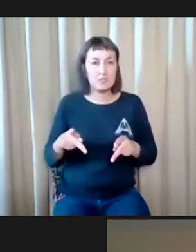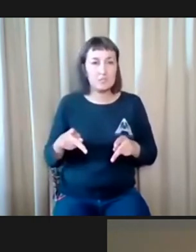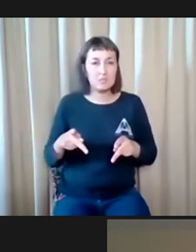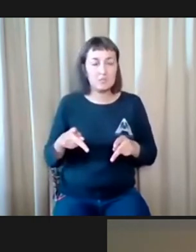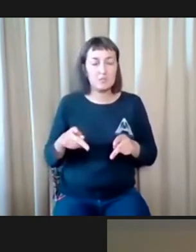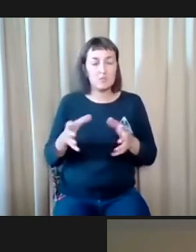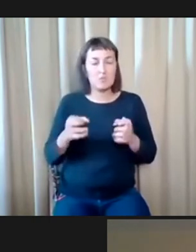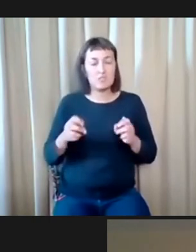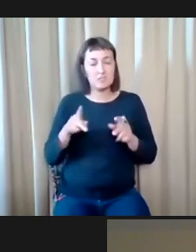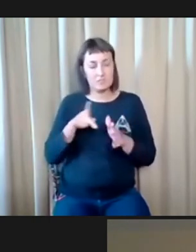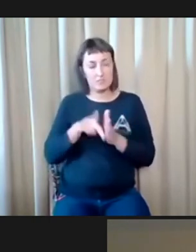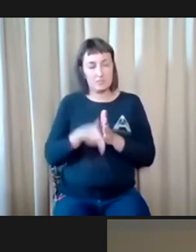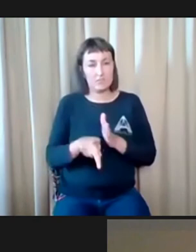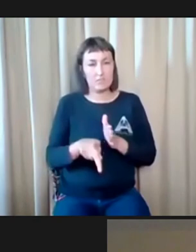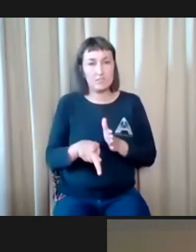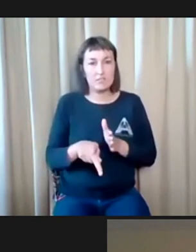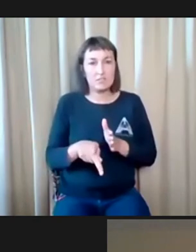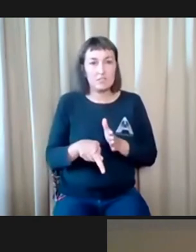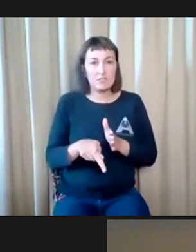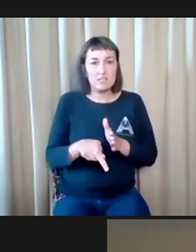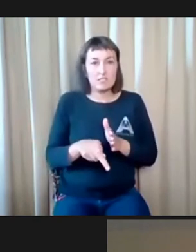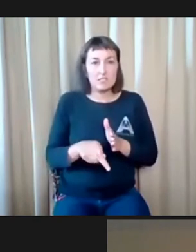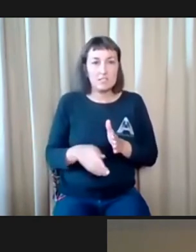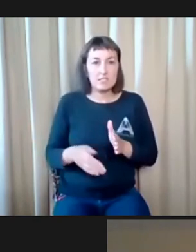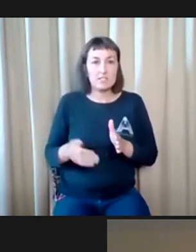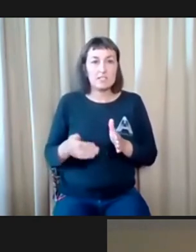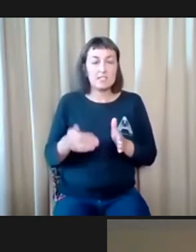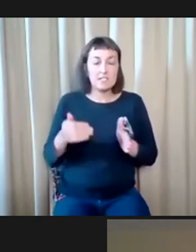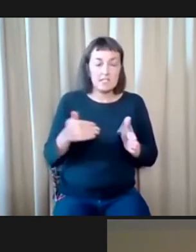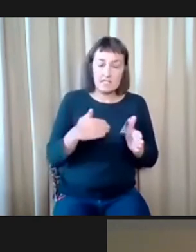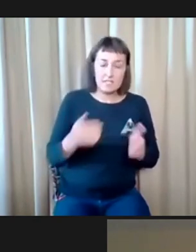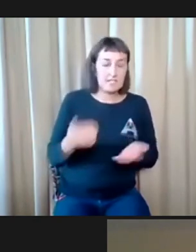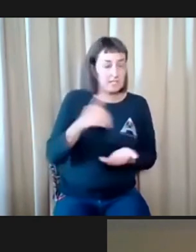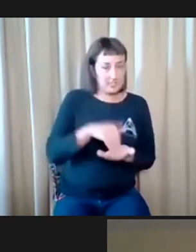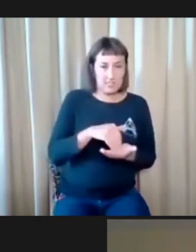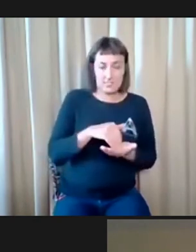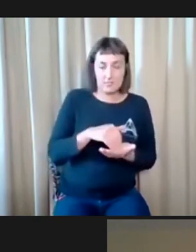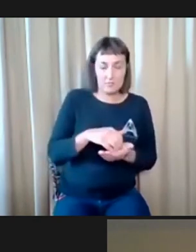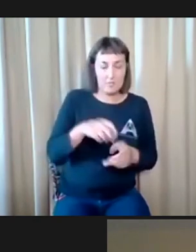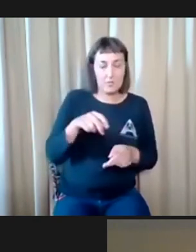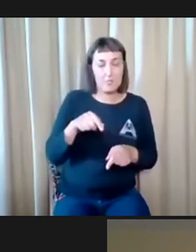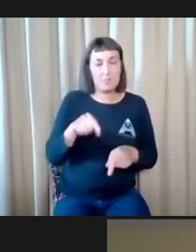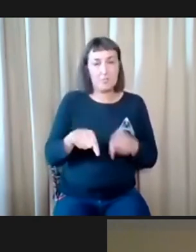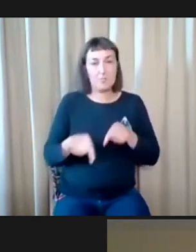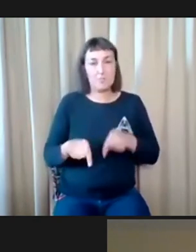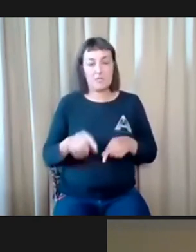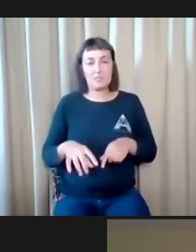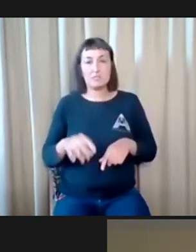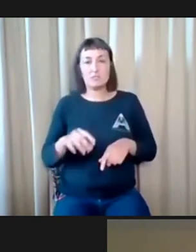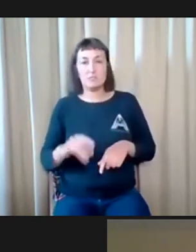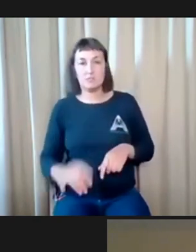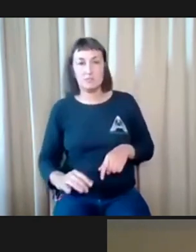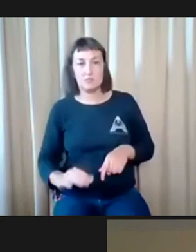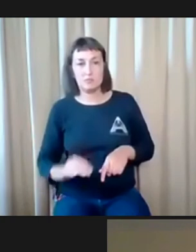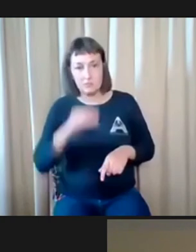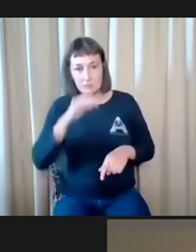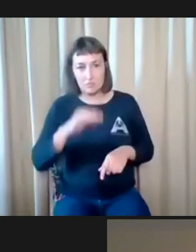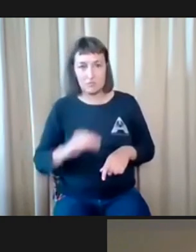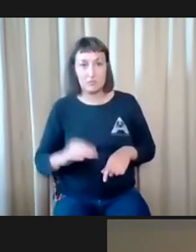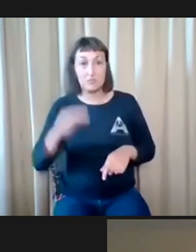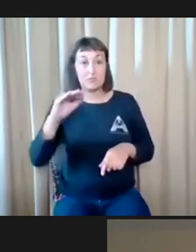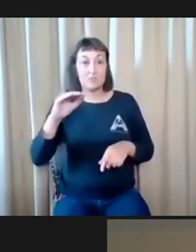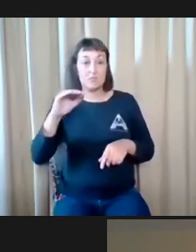to get at that. And that, again, goes back to the youth. I think it's just so critical. Project Coyote has a Keeping It Wild youth education and